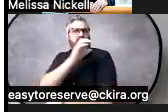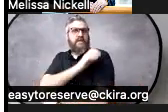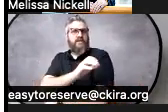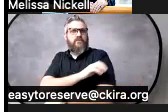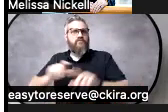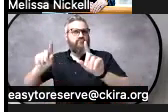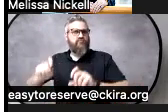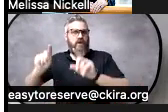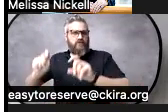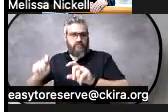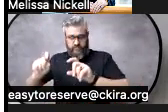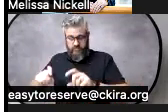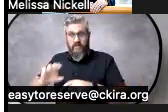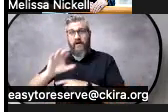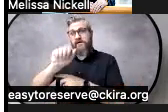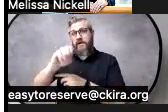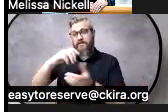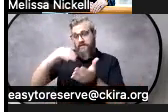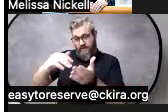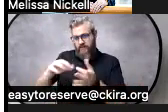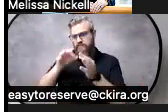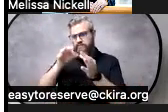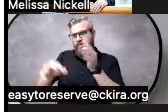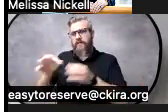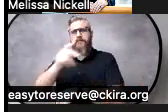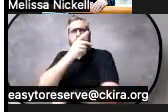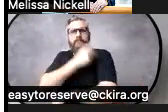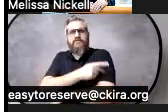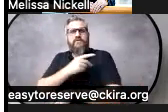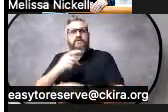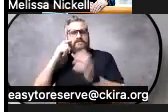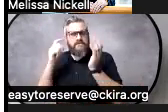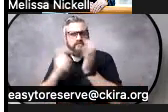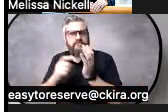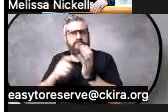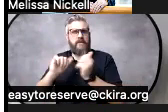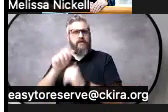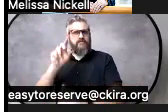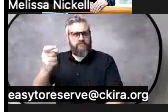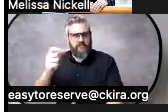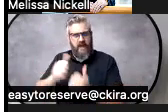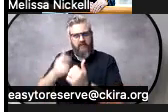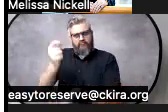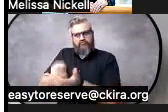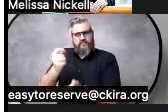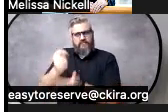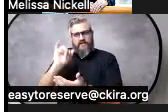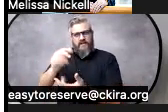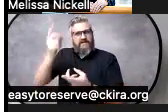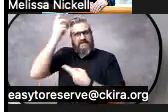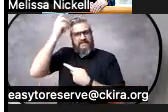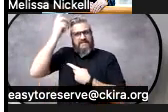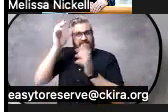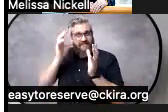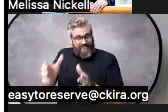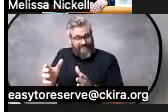papers. Clinical case studies will describe the patient's symptoms, diagnoses, and treatment of the disease and the disorder at hand. Clinical